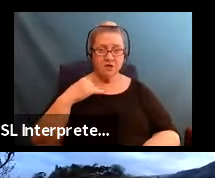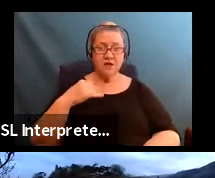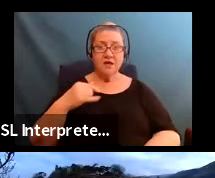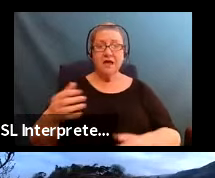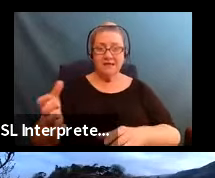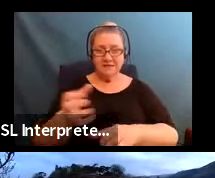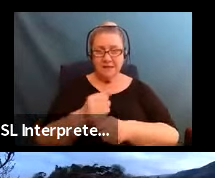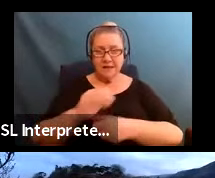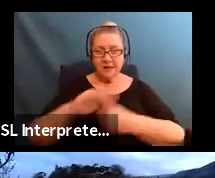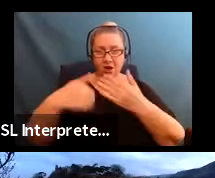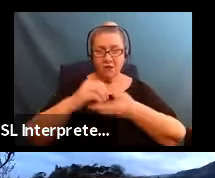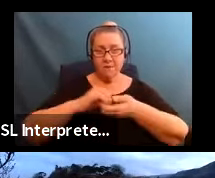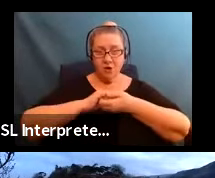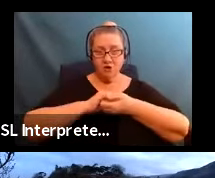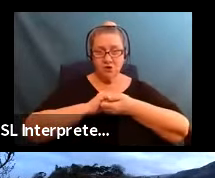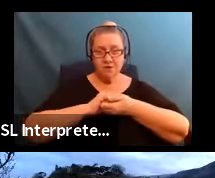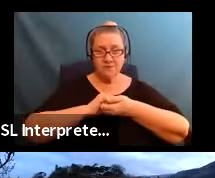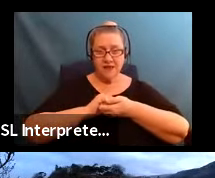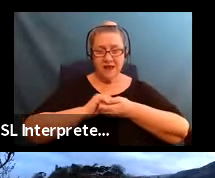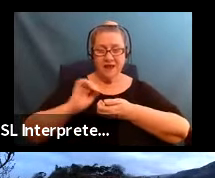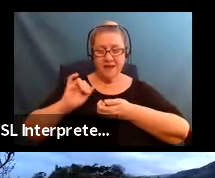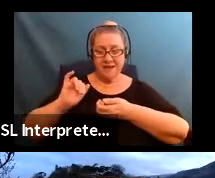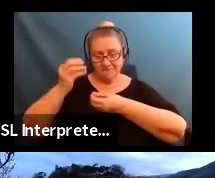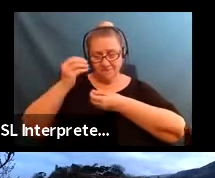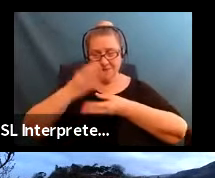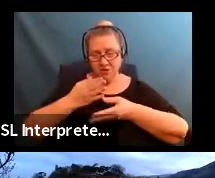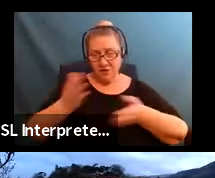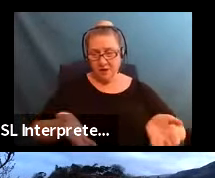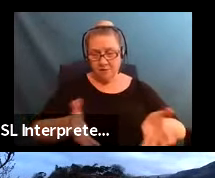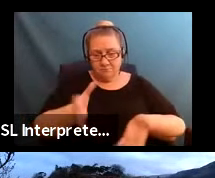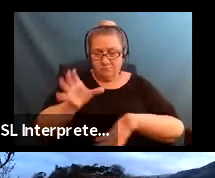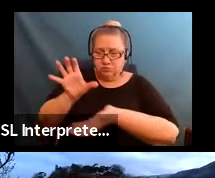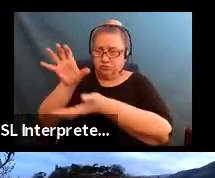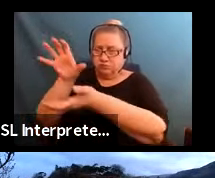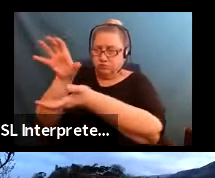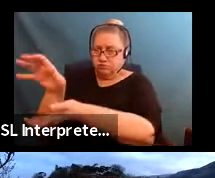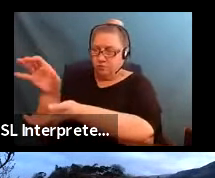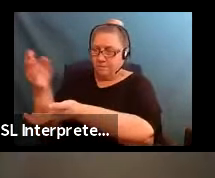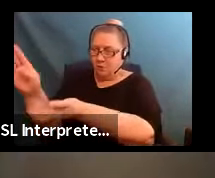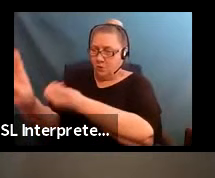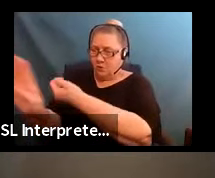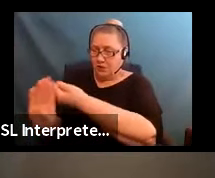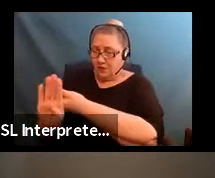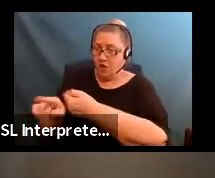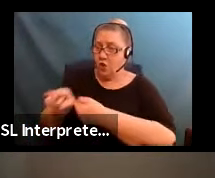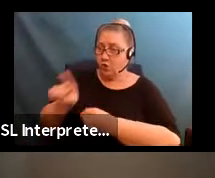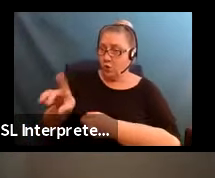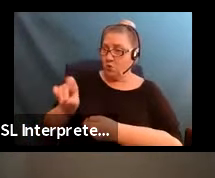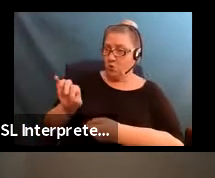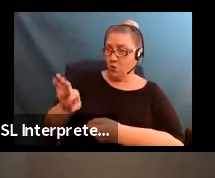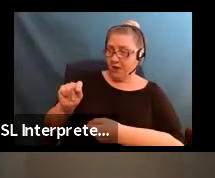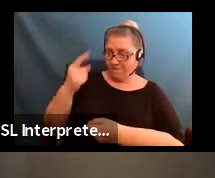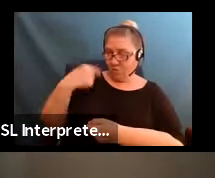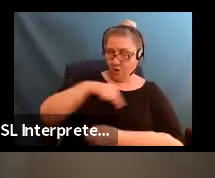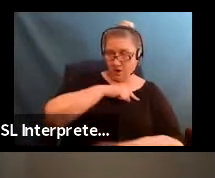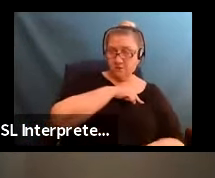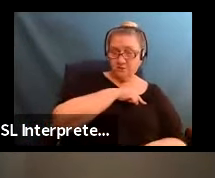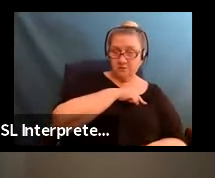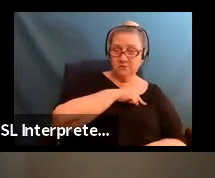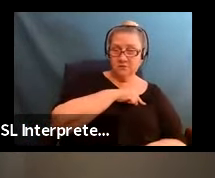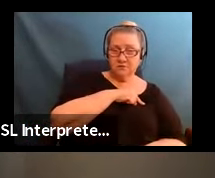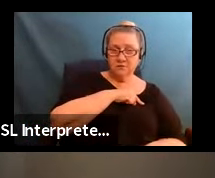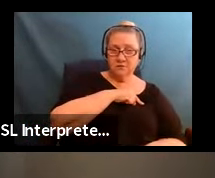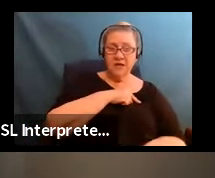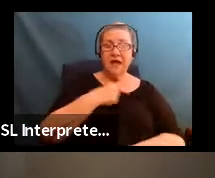partnerships and taking that information and giving that to Blue Shield and asking them to execute on our behalf. And then that oversight is the responsibility of the state